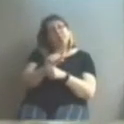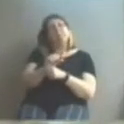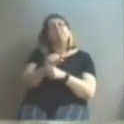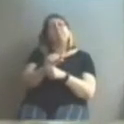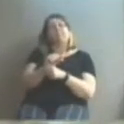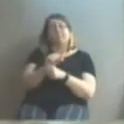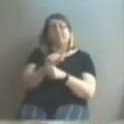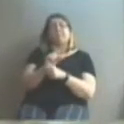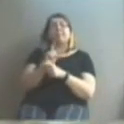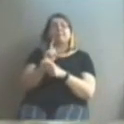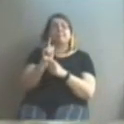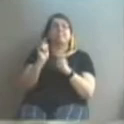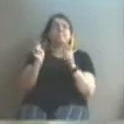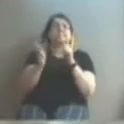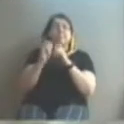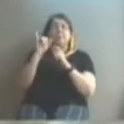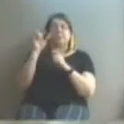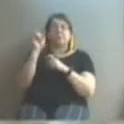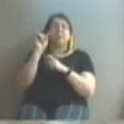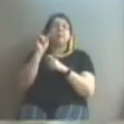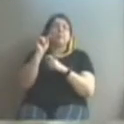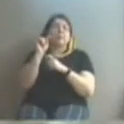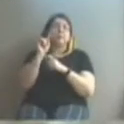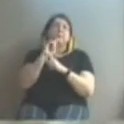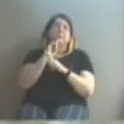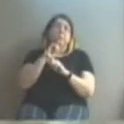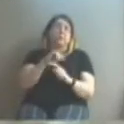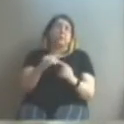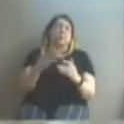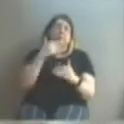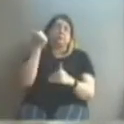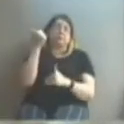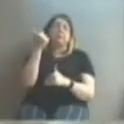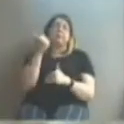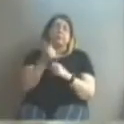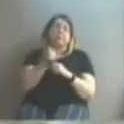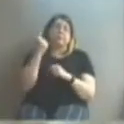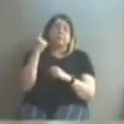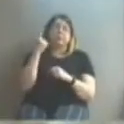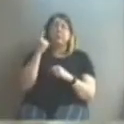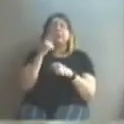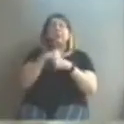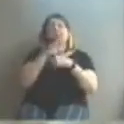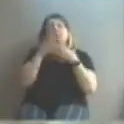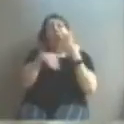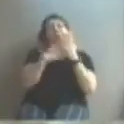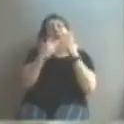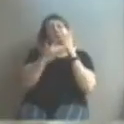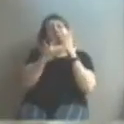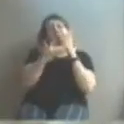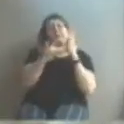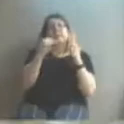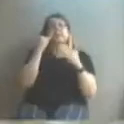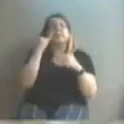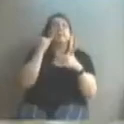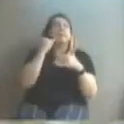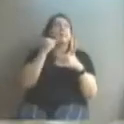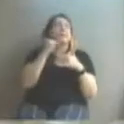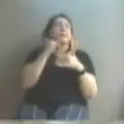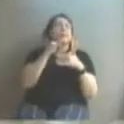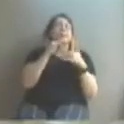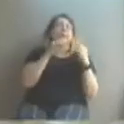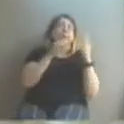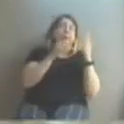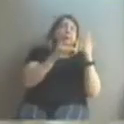We also reorganized the IT department to be more responsive last year and made all of our techs, whether they were an electronic maintenance tech, a